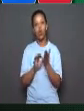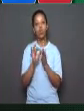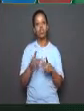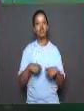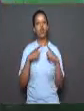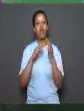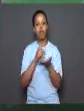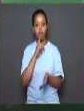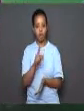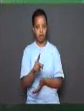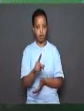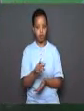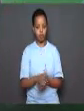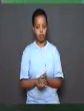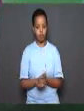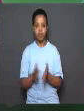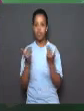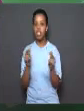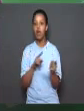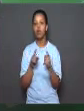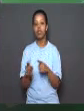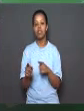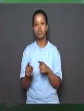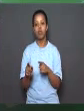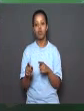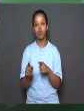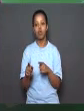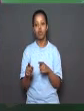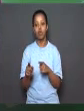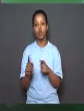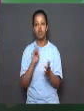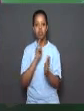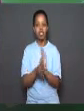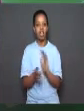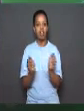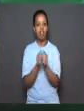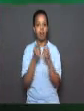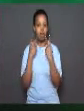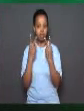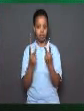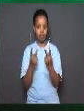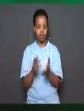number. Let us look at an example together.